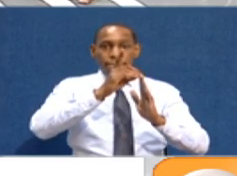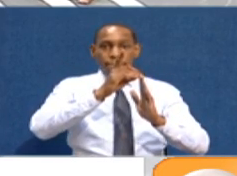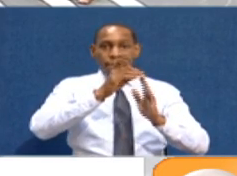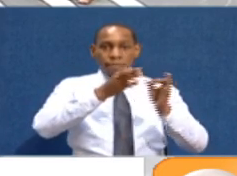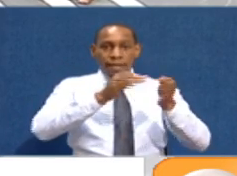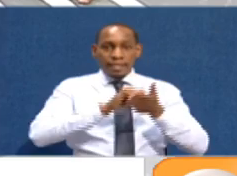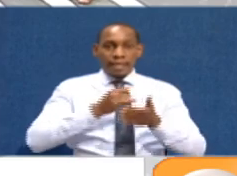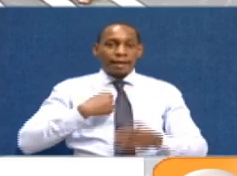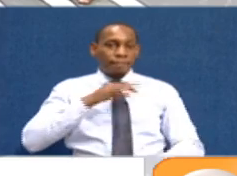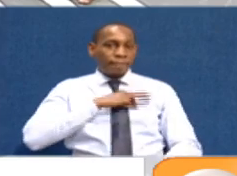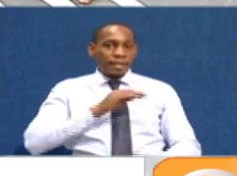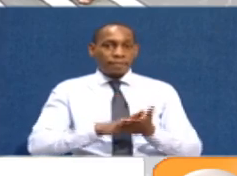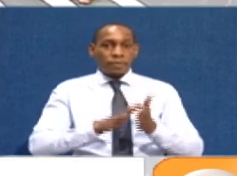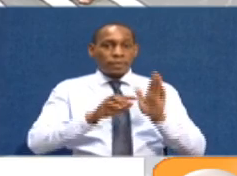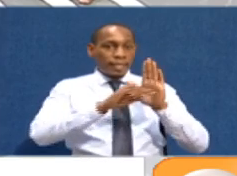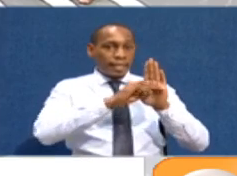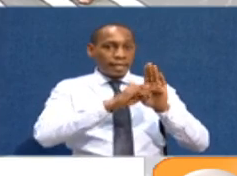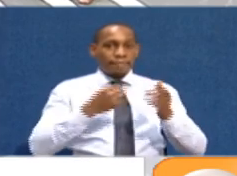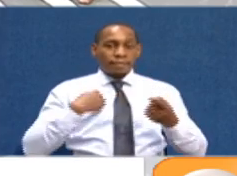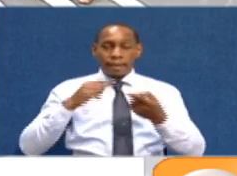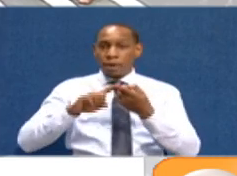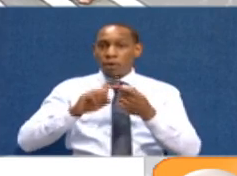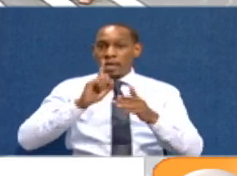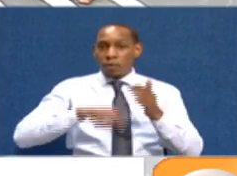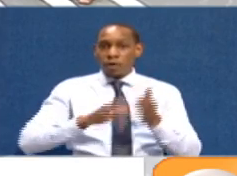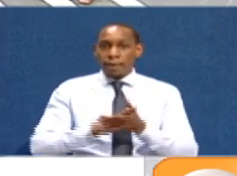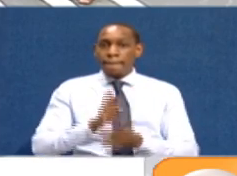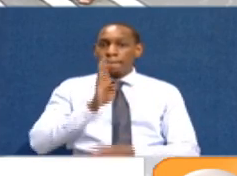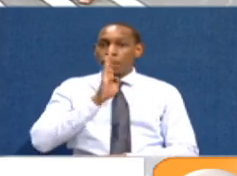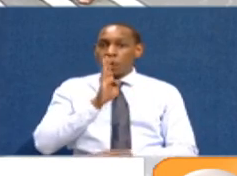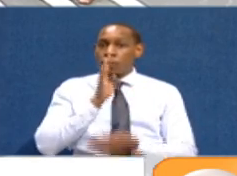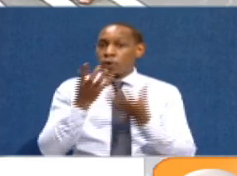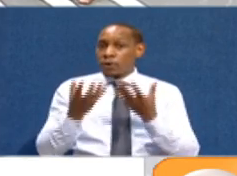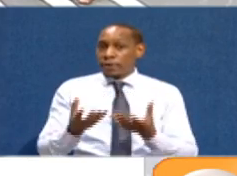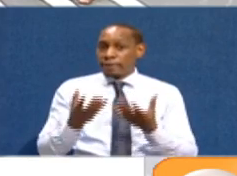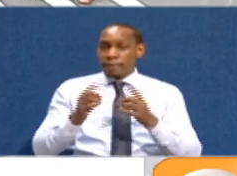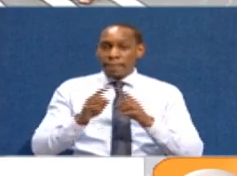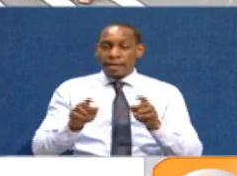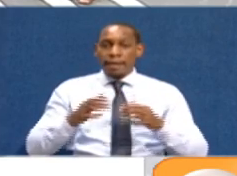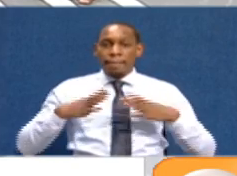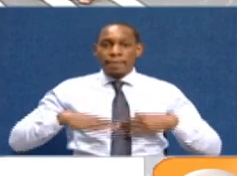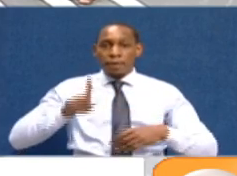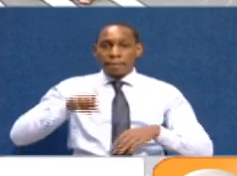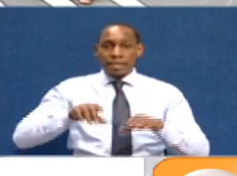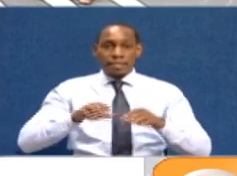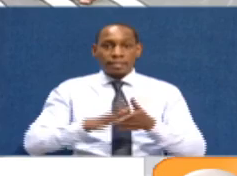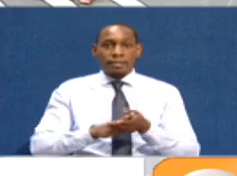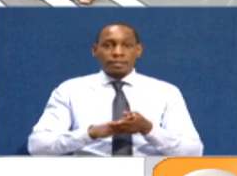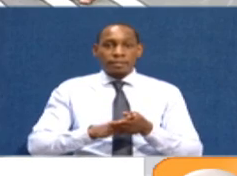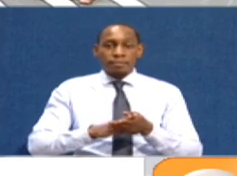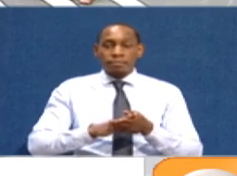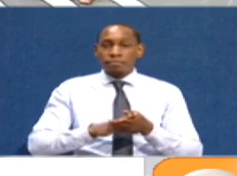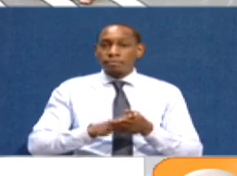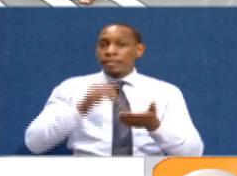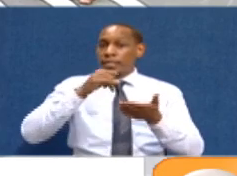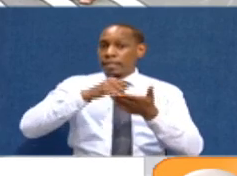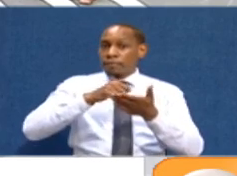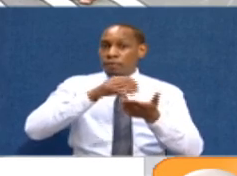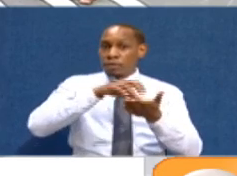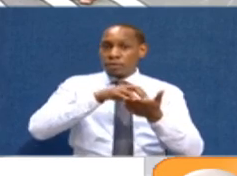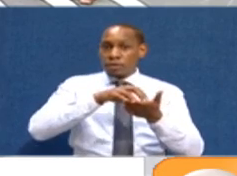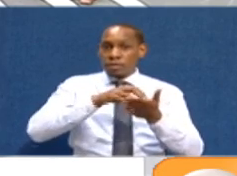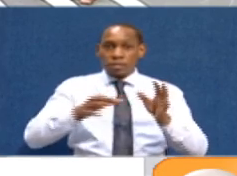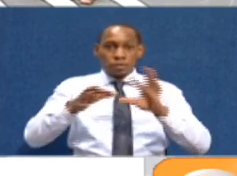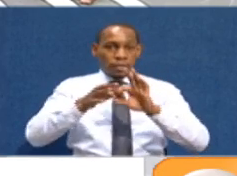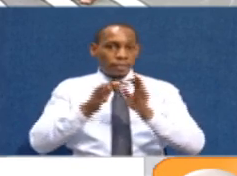benefits and disadvantages. One of them is big debt, but of course we have to take that into consideration. It has to be taken in